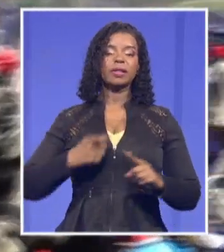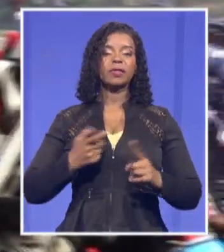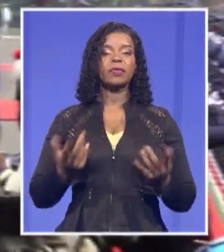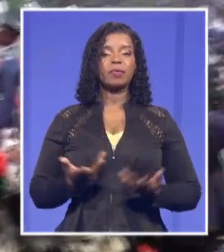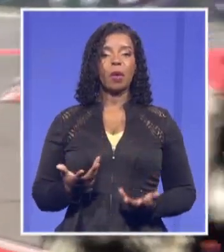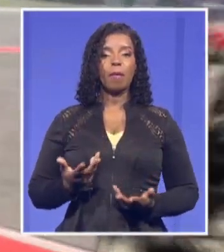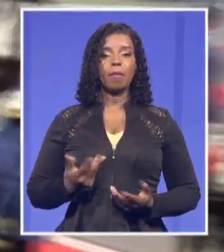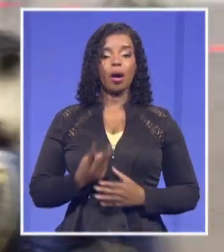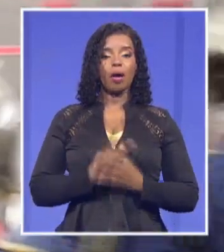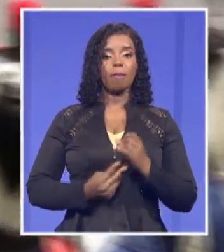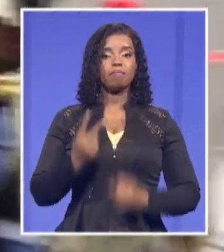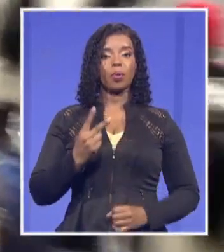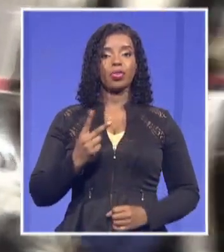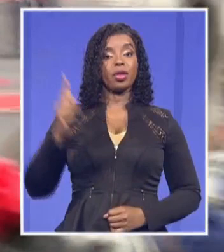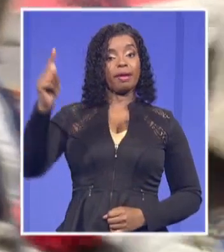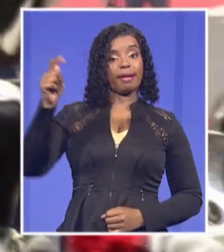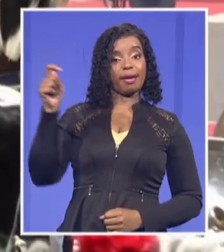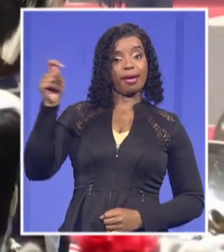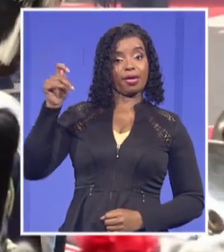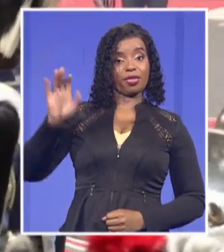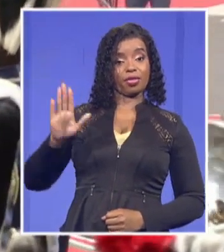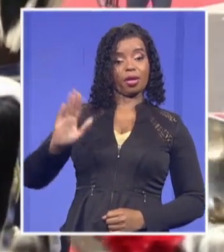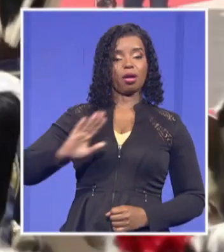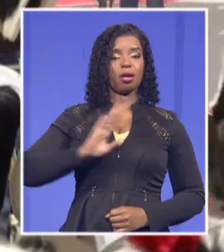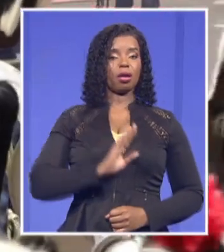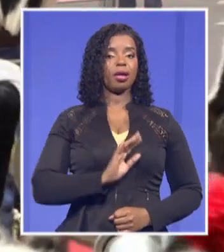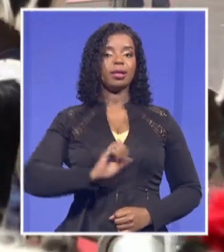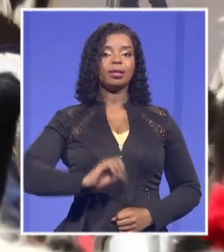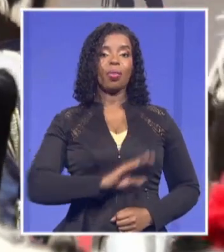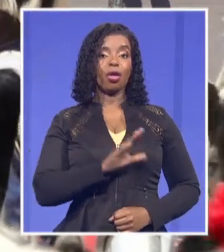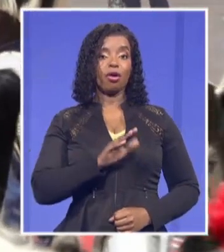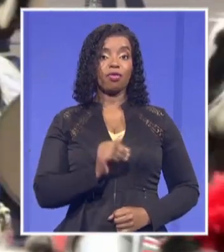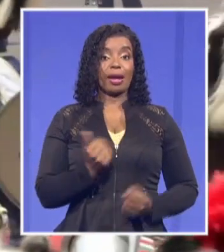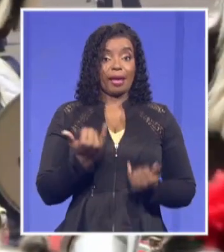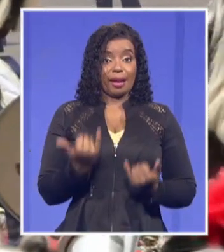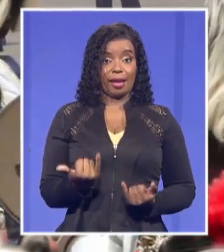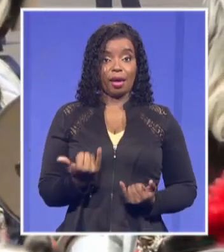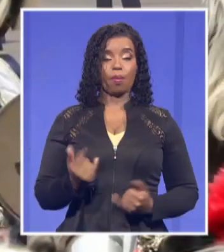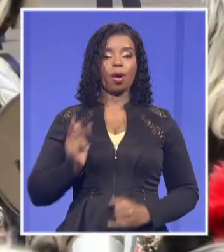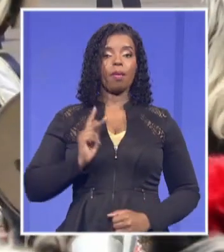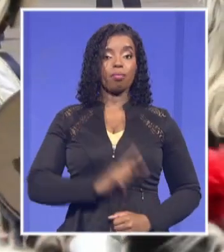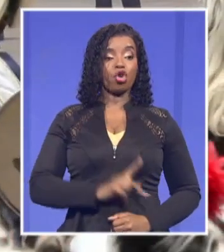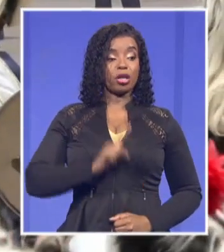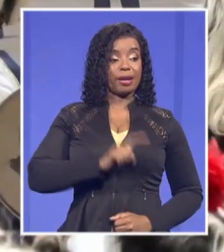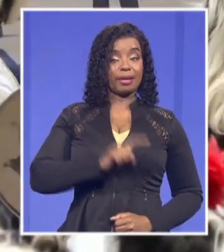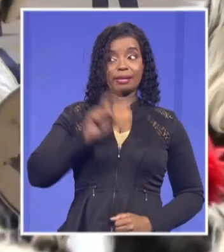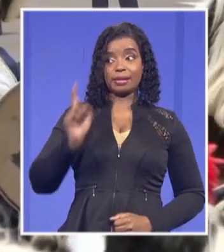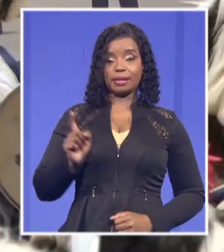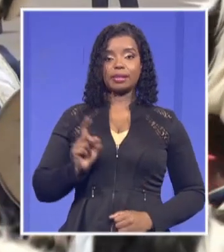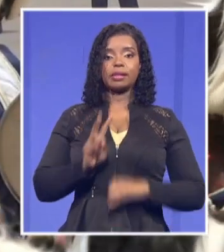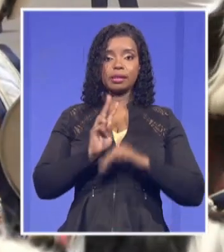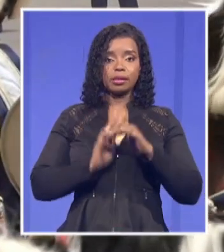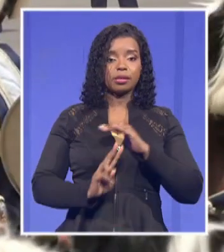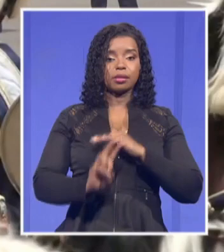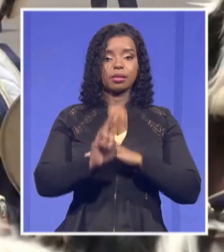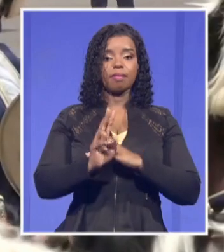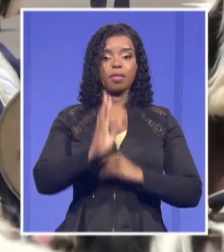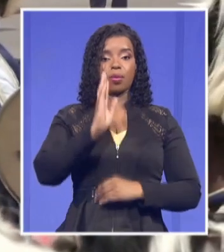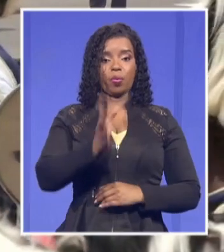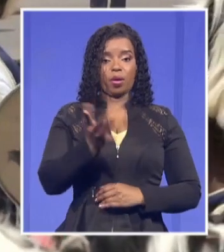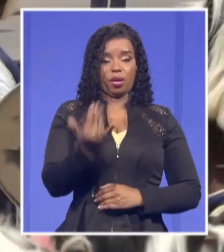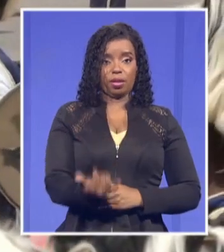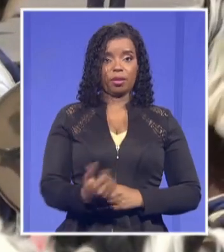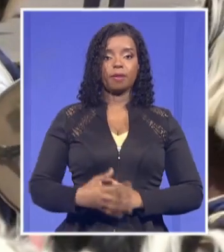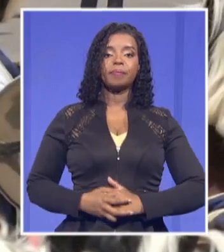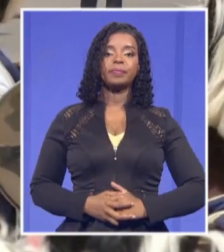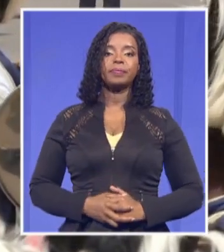Kenya and South Africa, and now the two leaders will get in. What is important about this state visit is that Kenya is